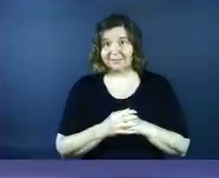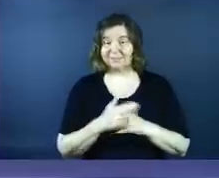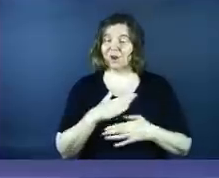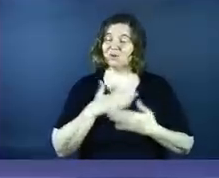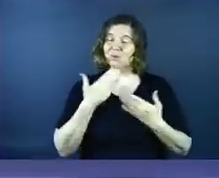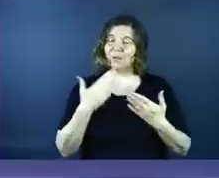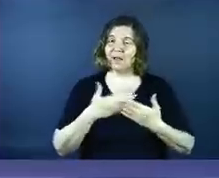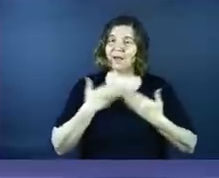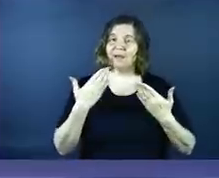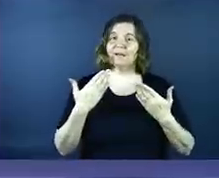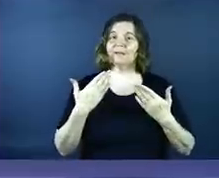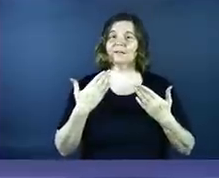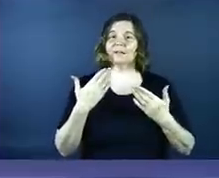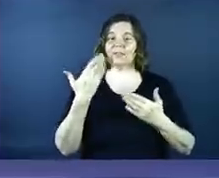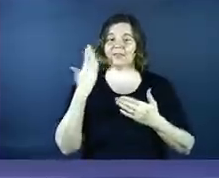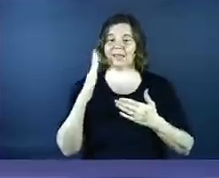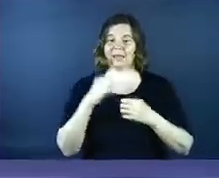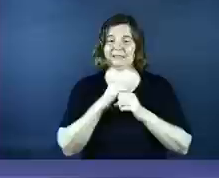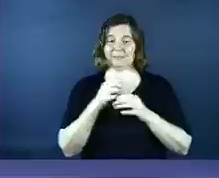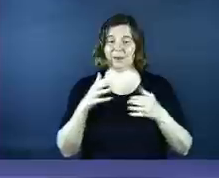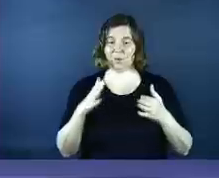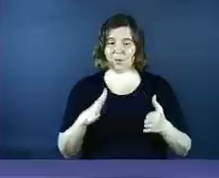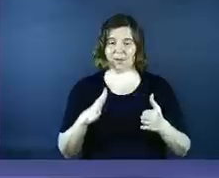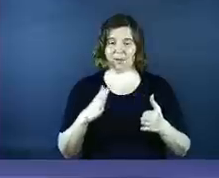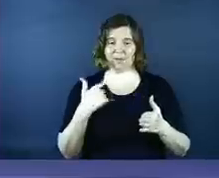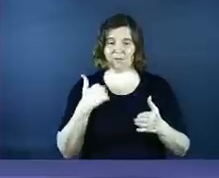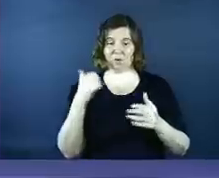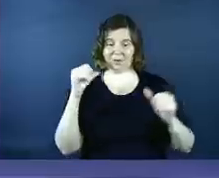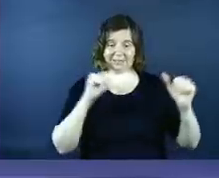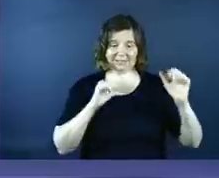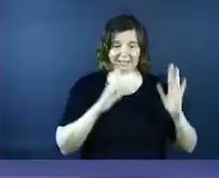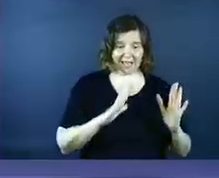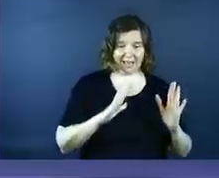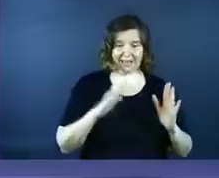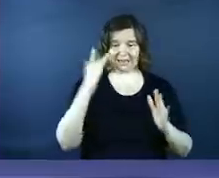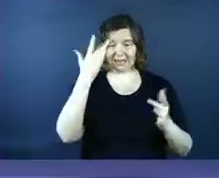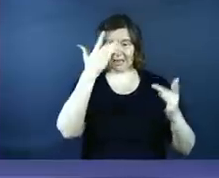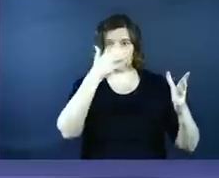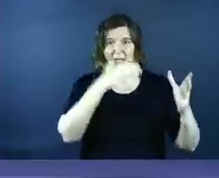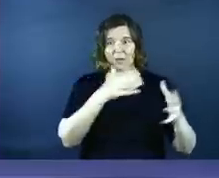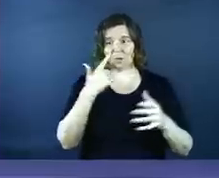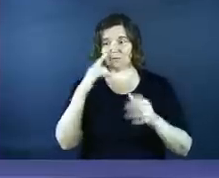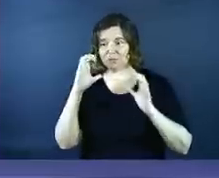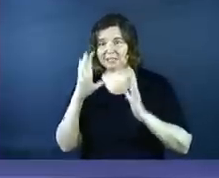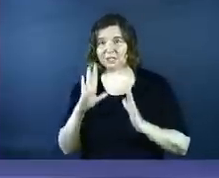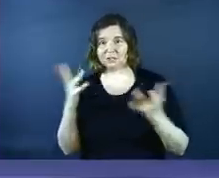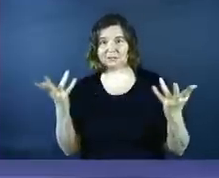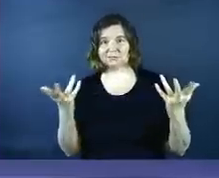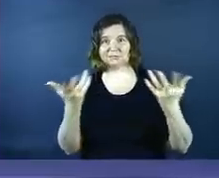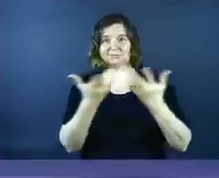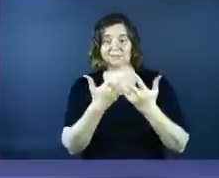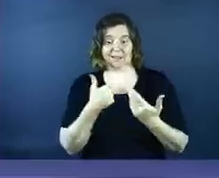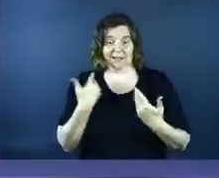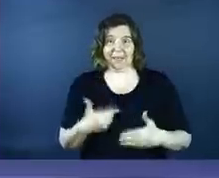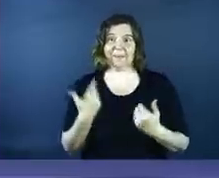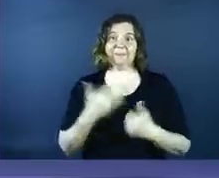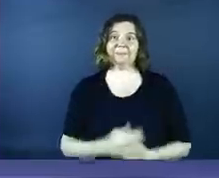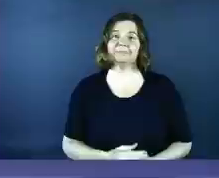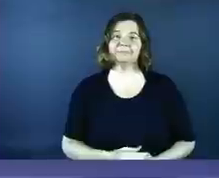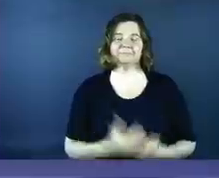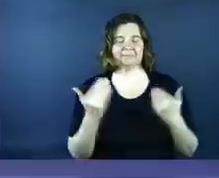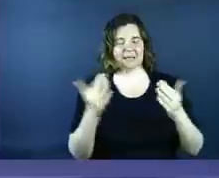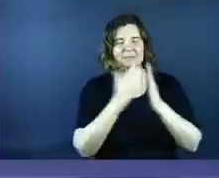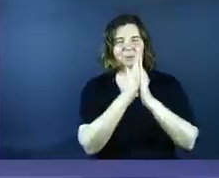you glad that God has made a way for scientists and for intellectuals and for seekers? I am. Let's